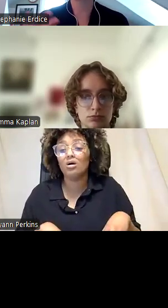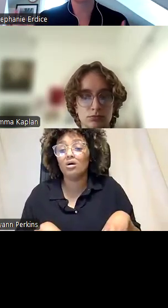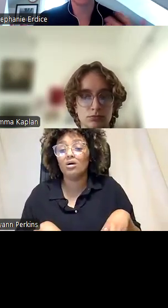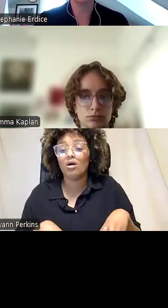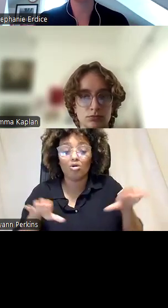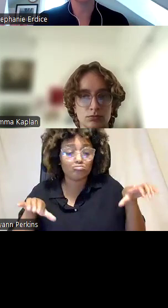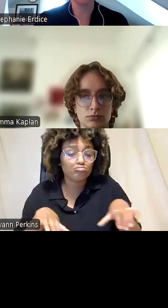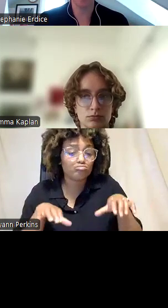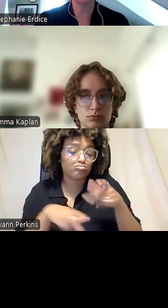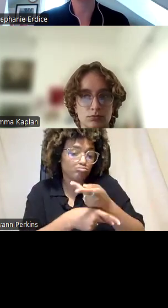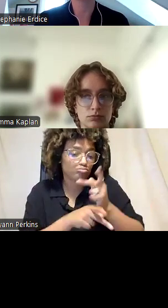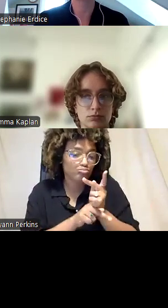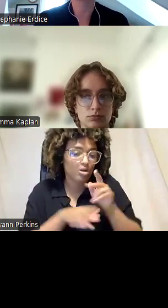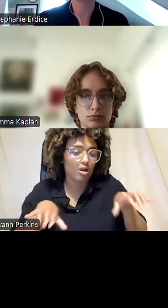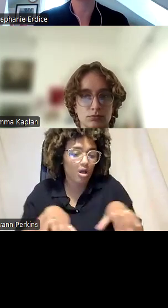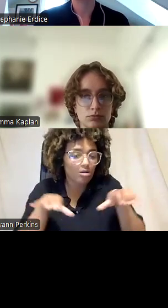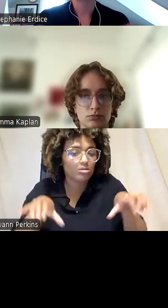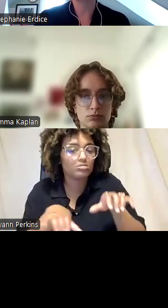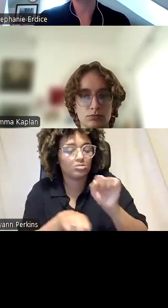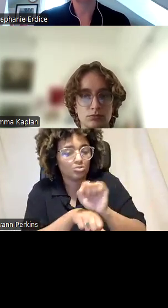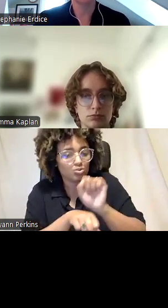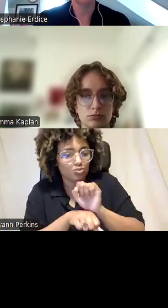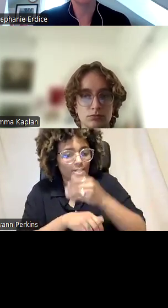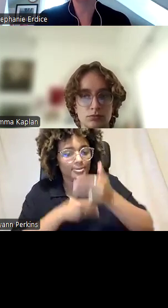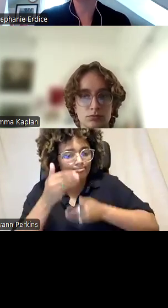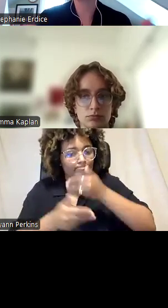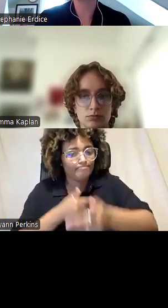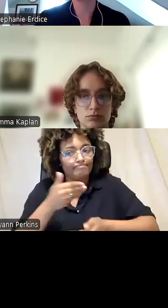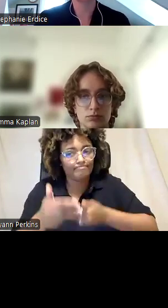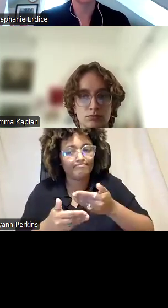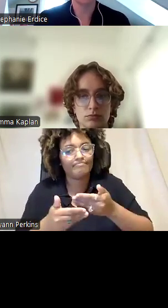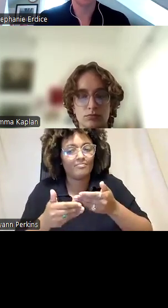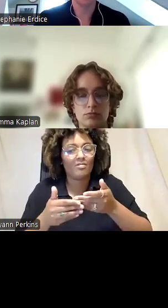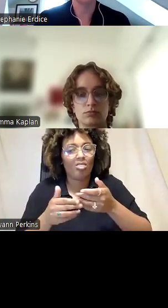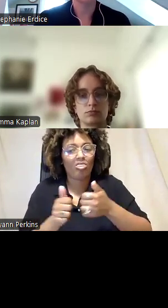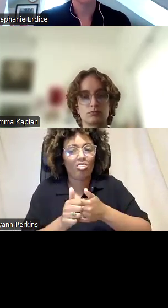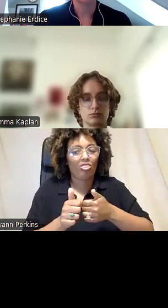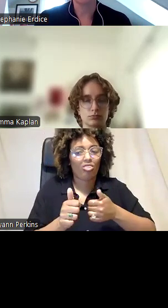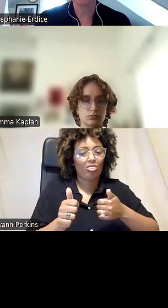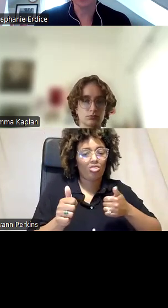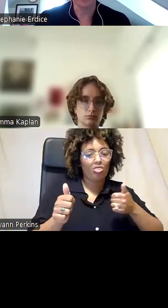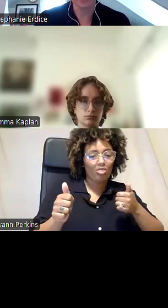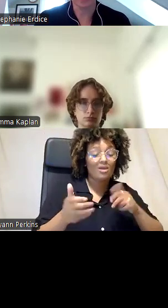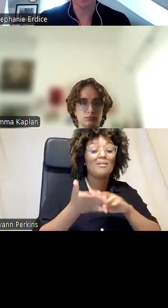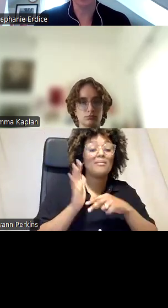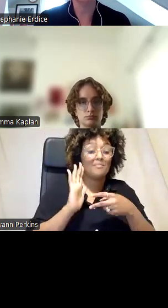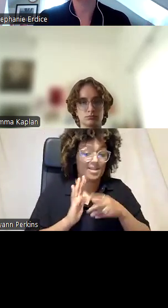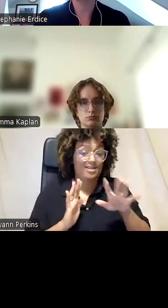which then could snowball into losing, promotions, losing